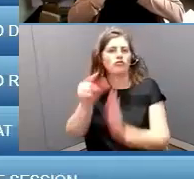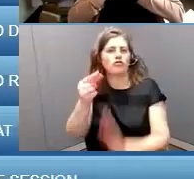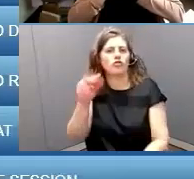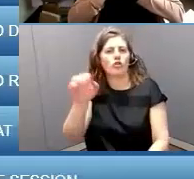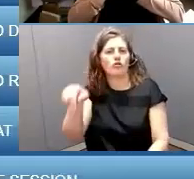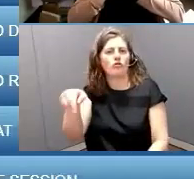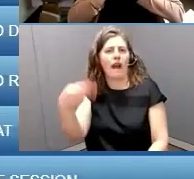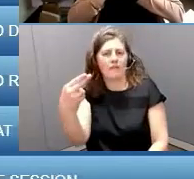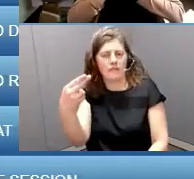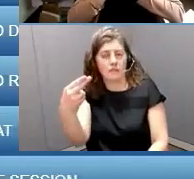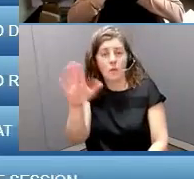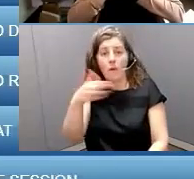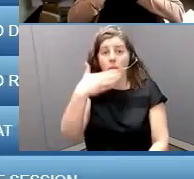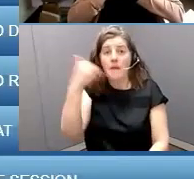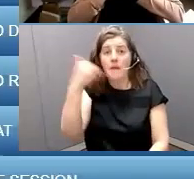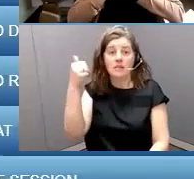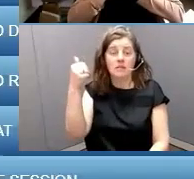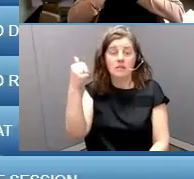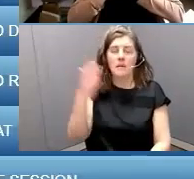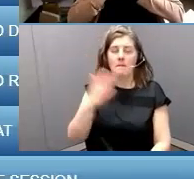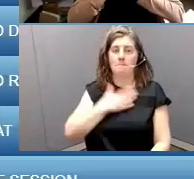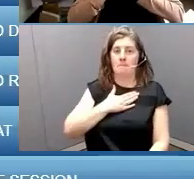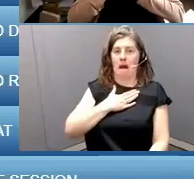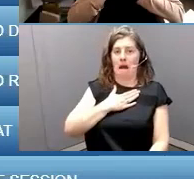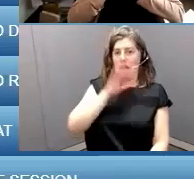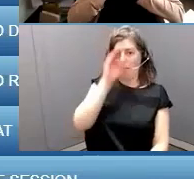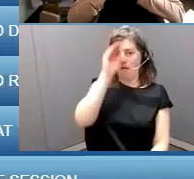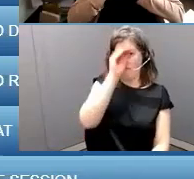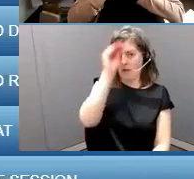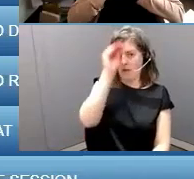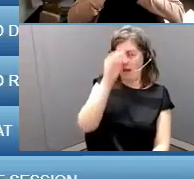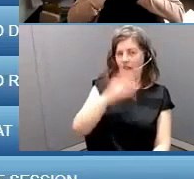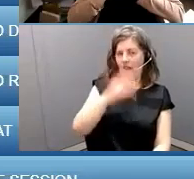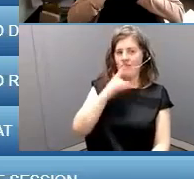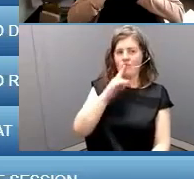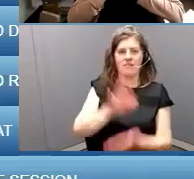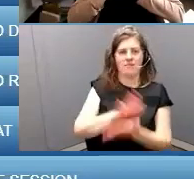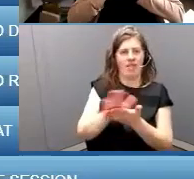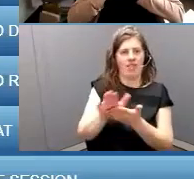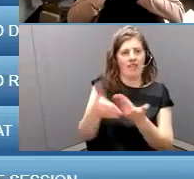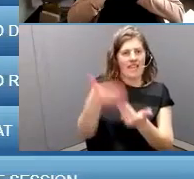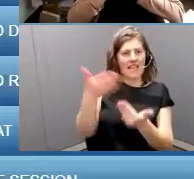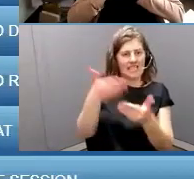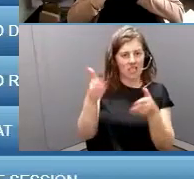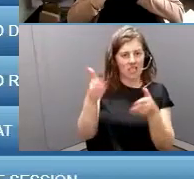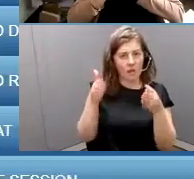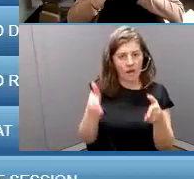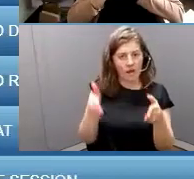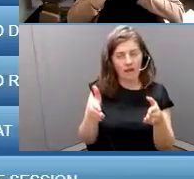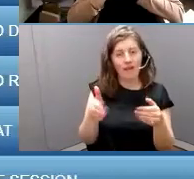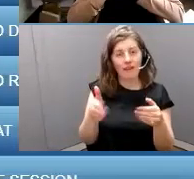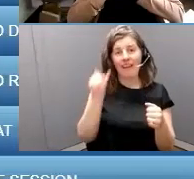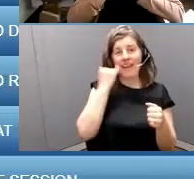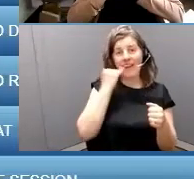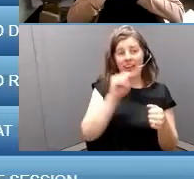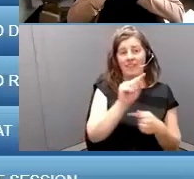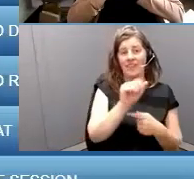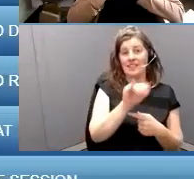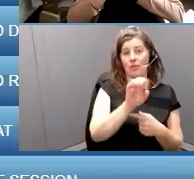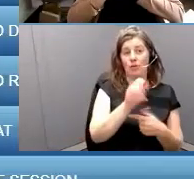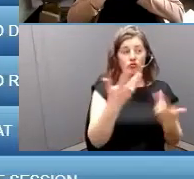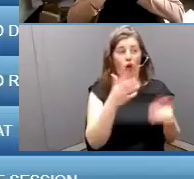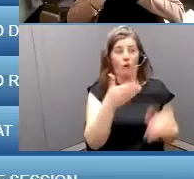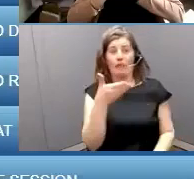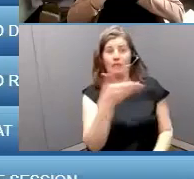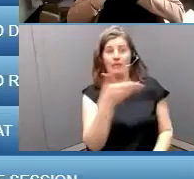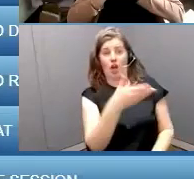your best bet, or in my personal opinion, I think the nicest way is to, if the table already exists in